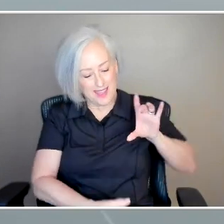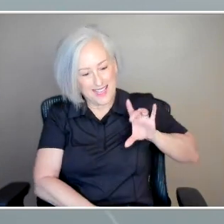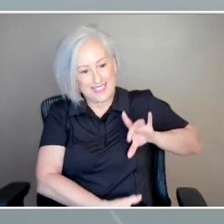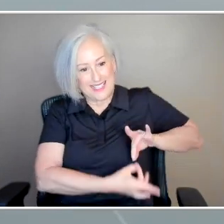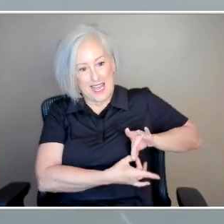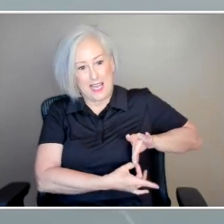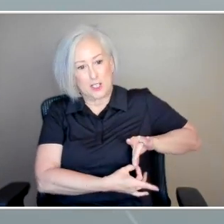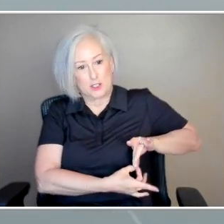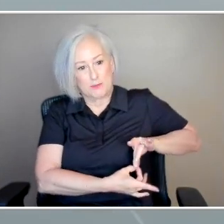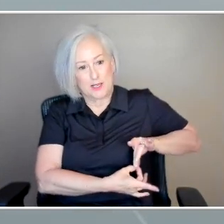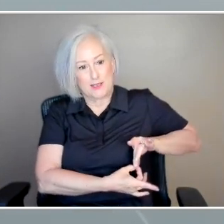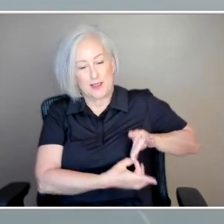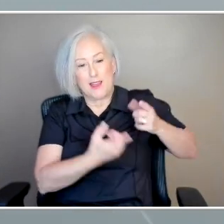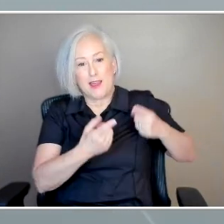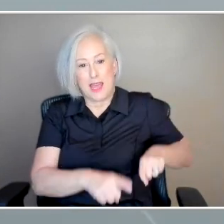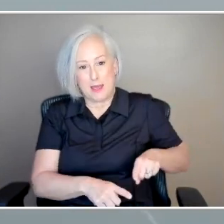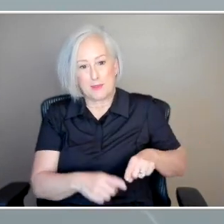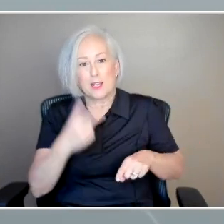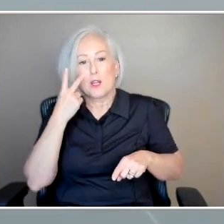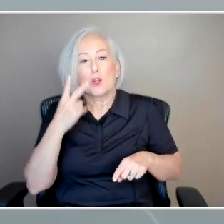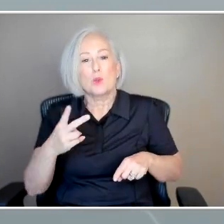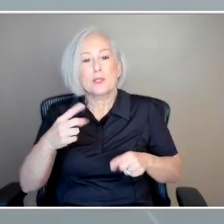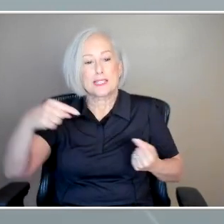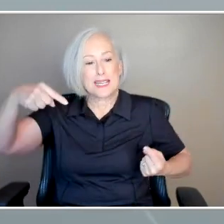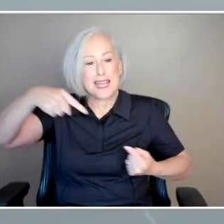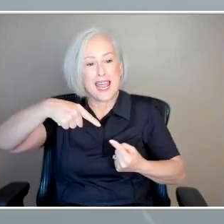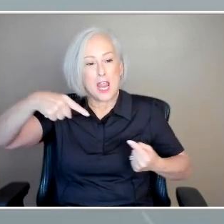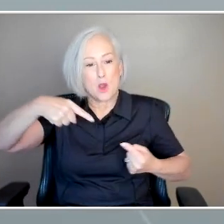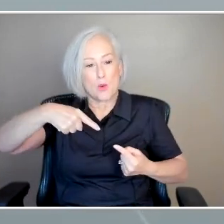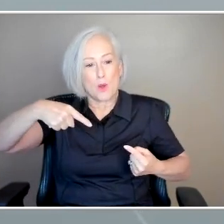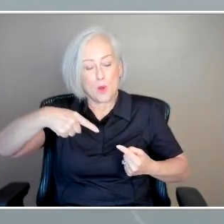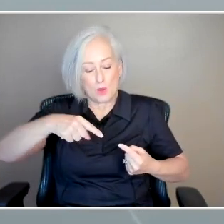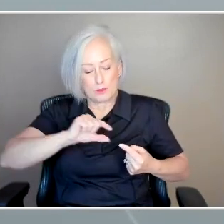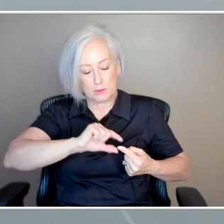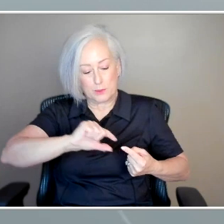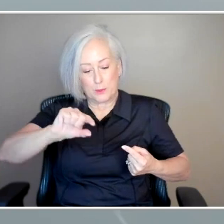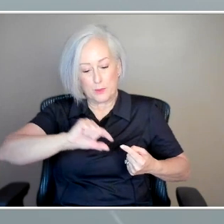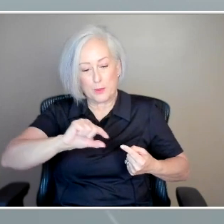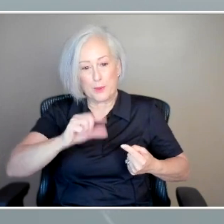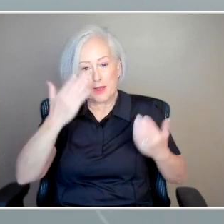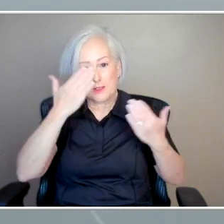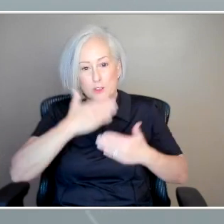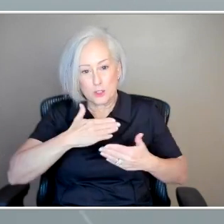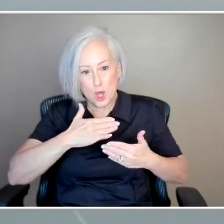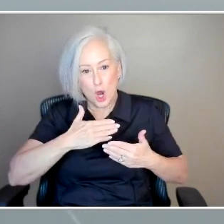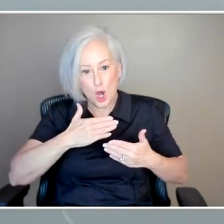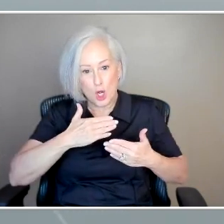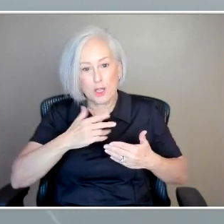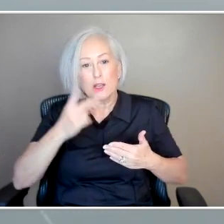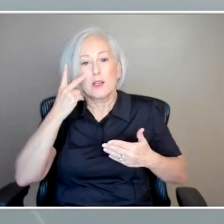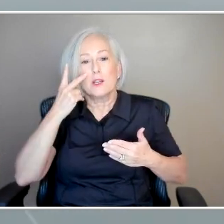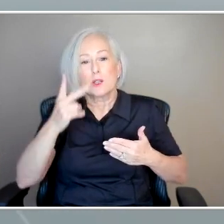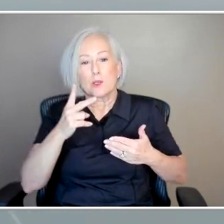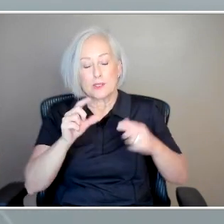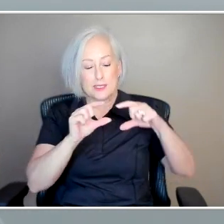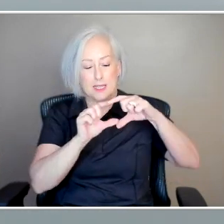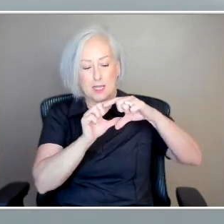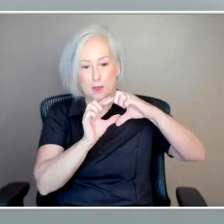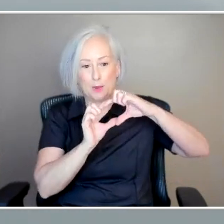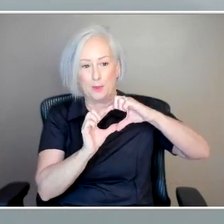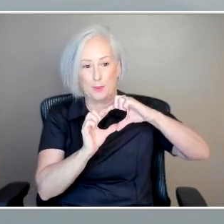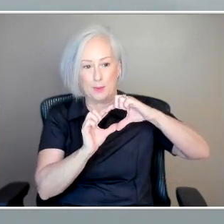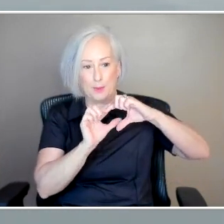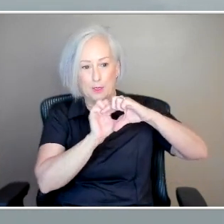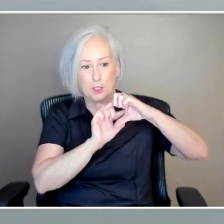arrows pointing at kind of a dark black structure. Mm-hmm. And just above that, there's kind of a wide conical shaped thing, and that's the